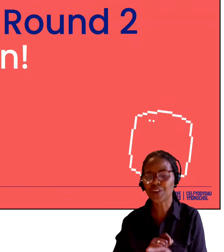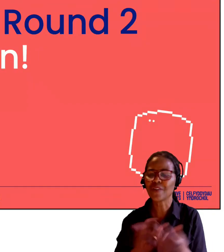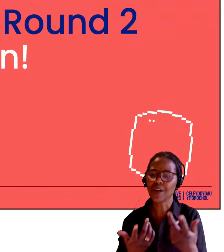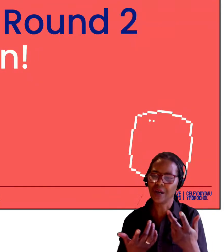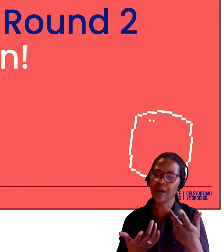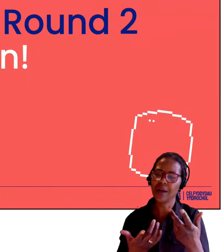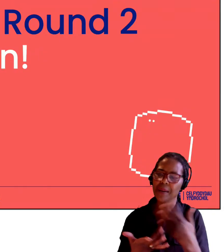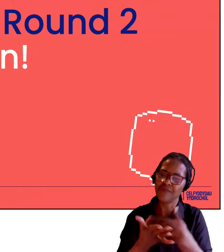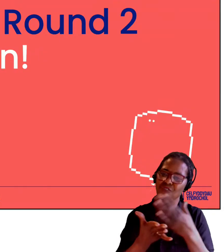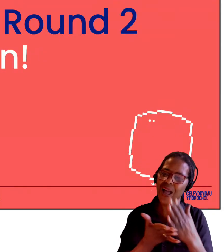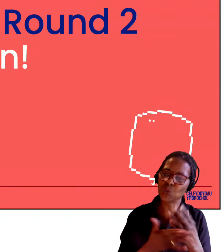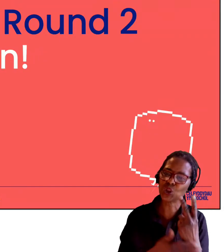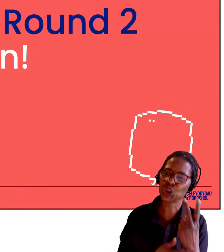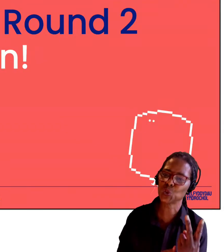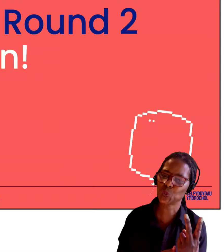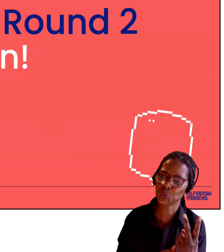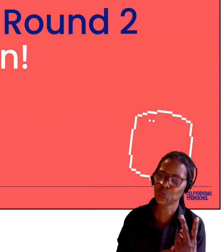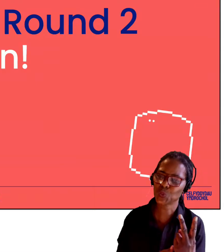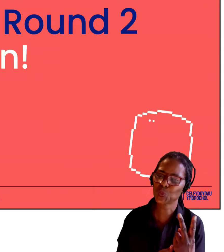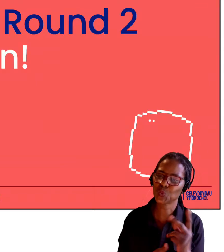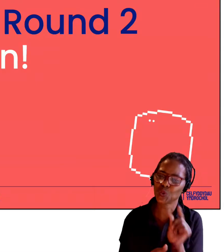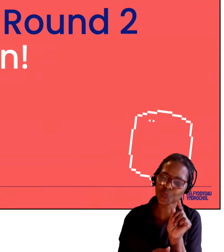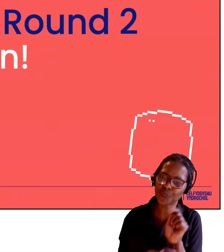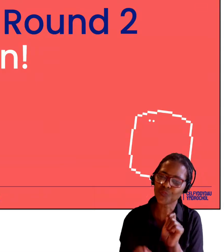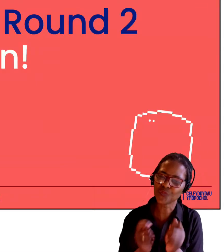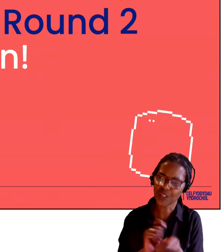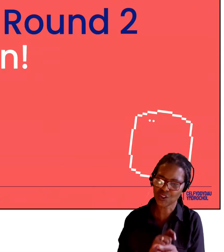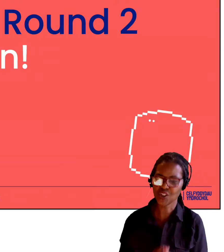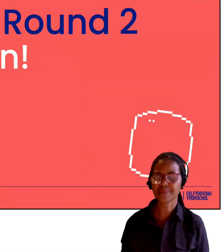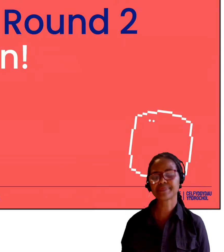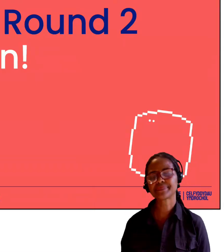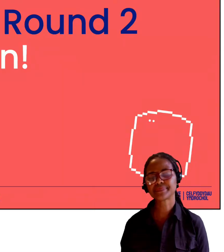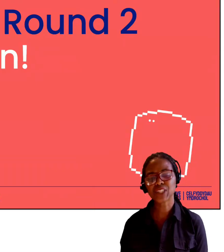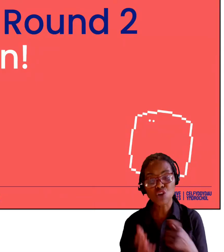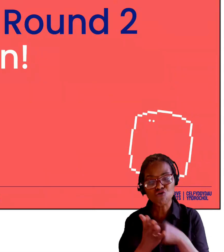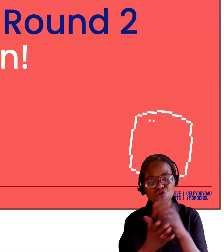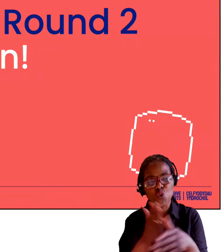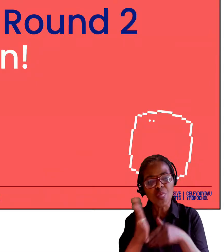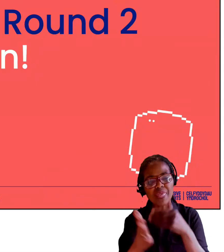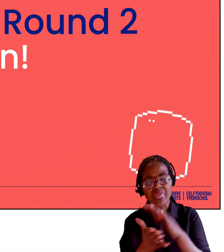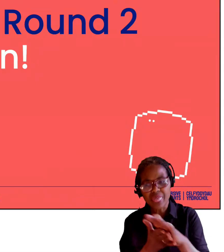2, and Ruth's going to talk us through the timeline of that.